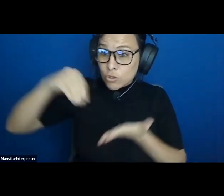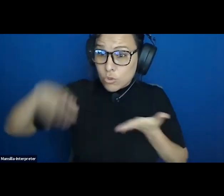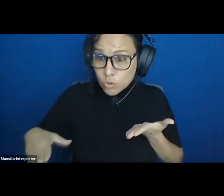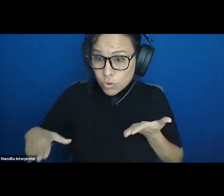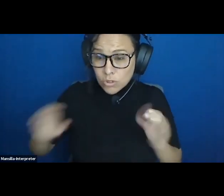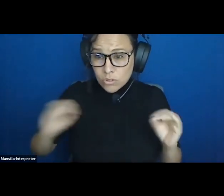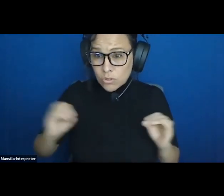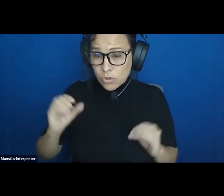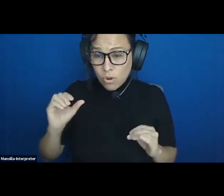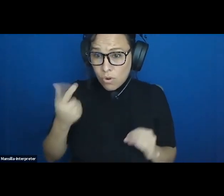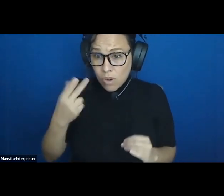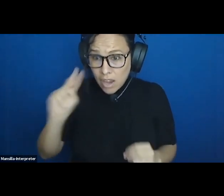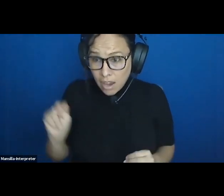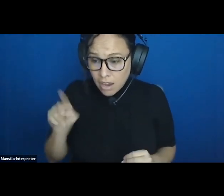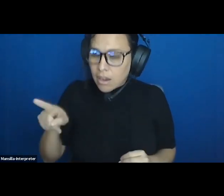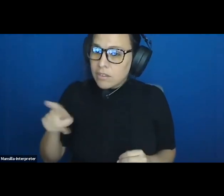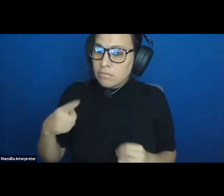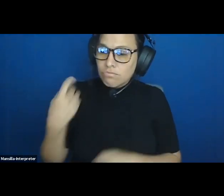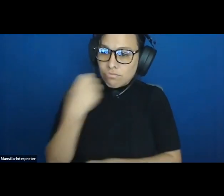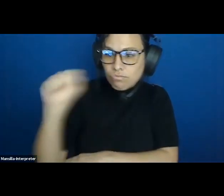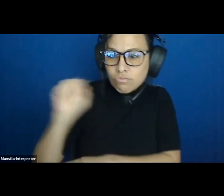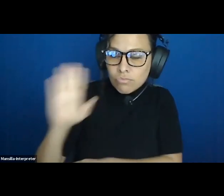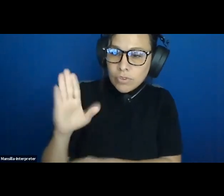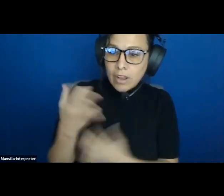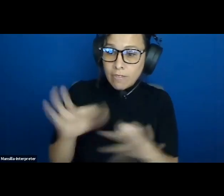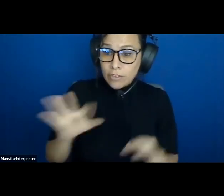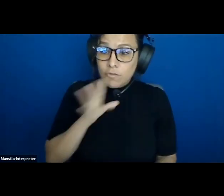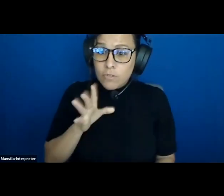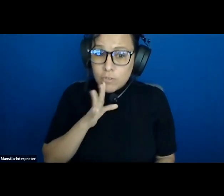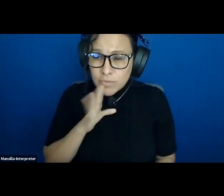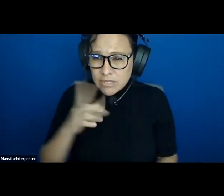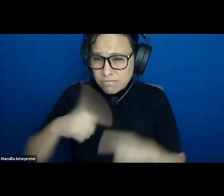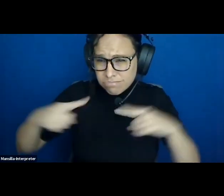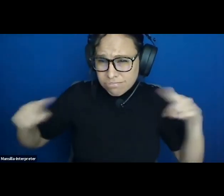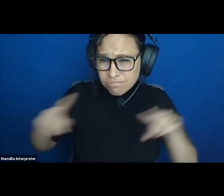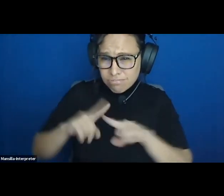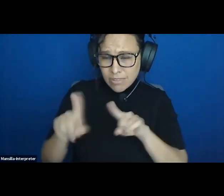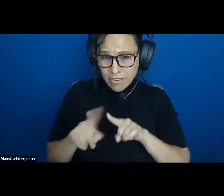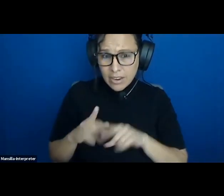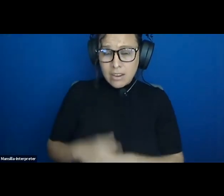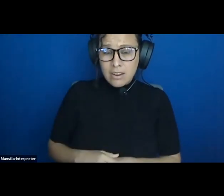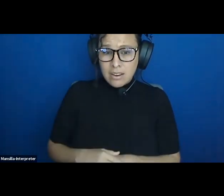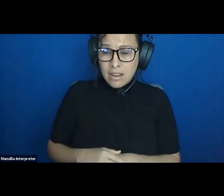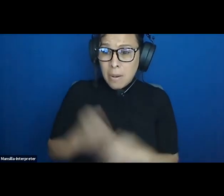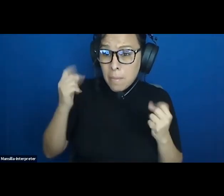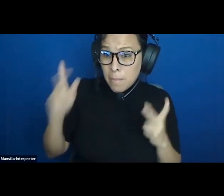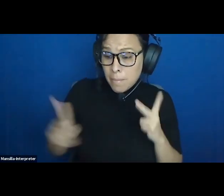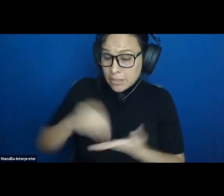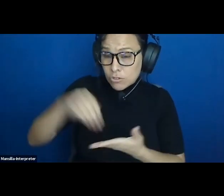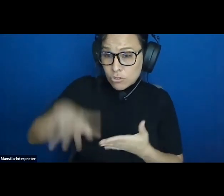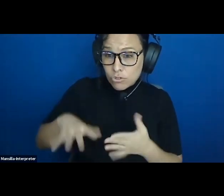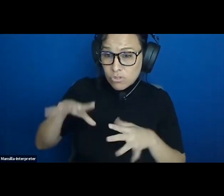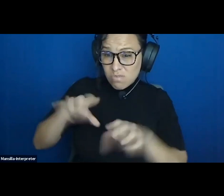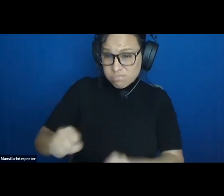civil rights, freedom of speech, police brutality, etc. Thousands were arrested and hundreds lost